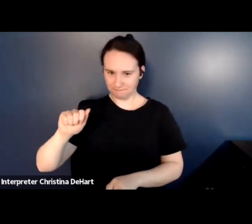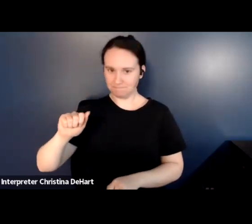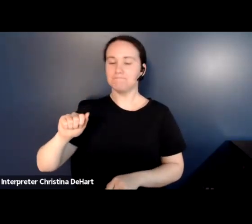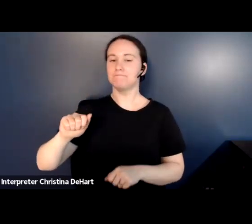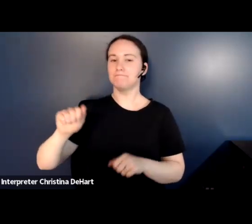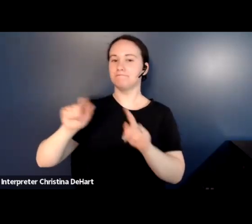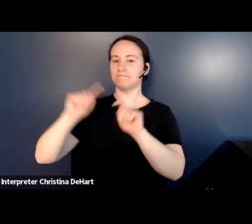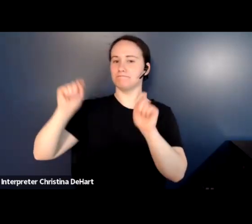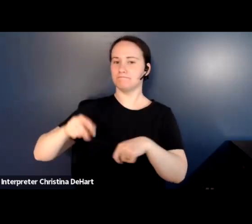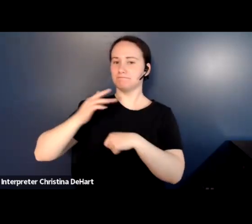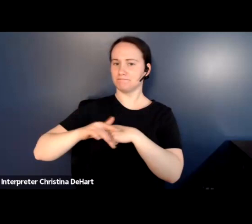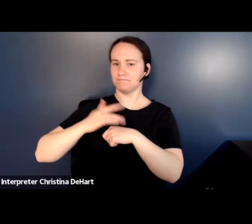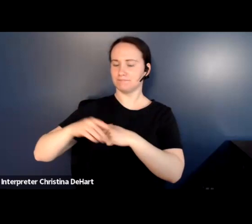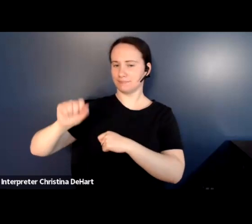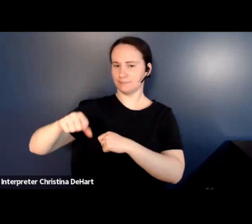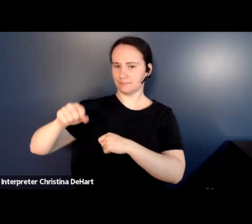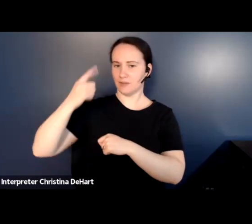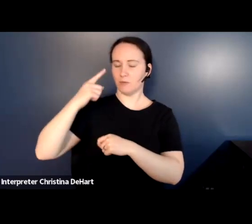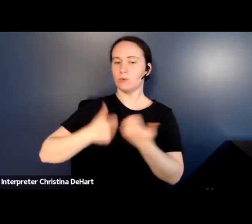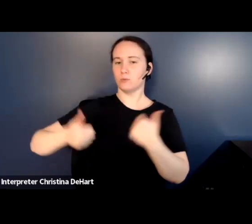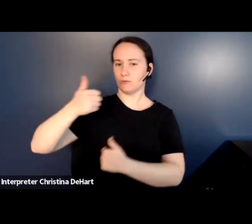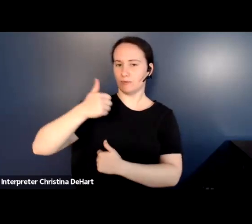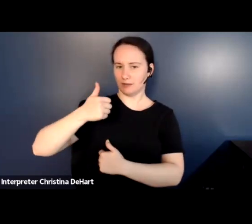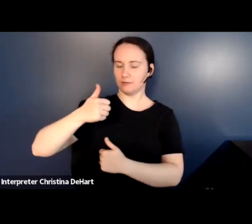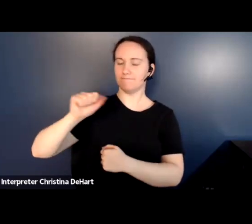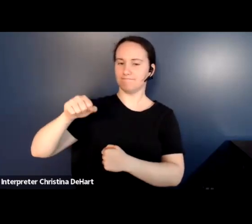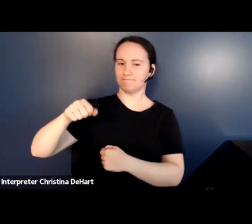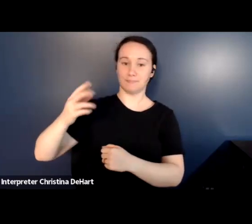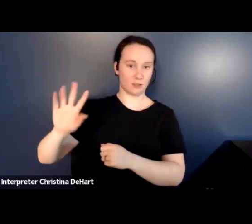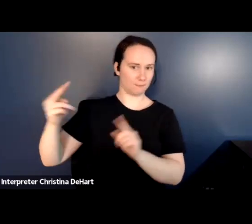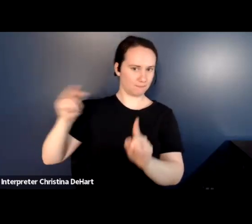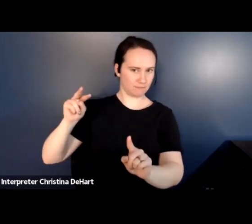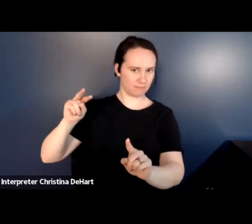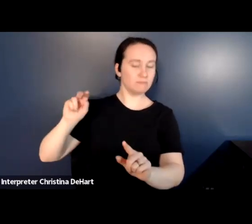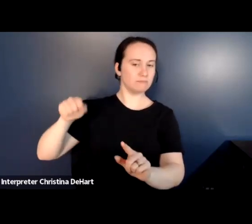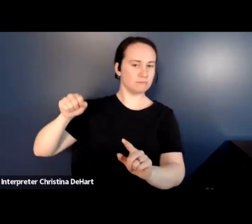available on that supervisor side.